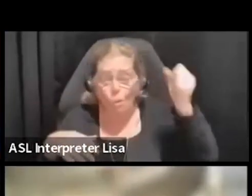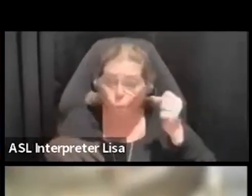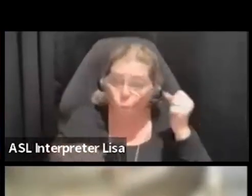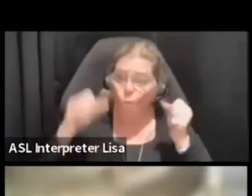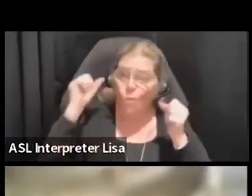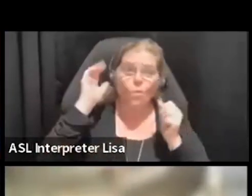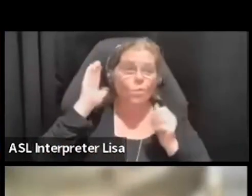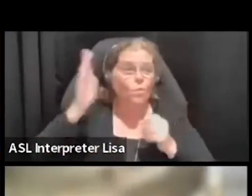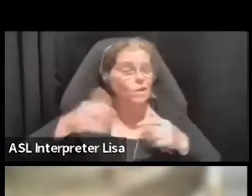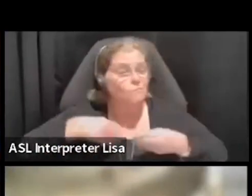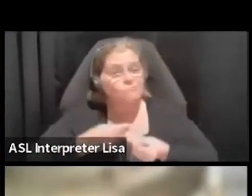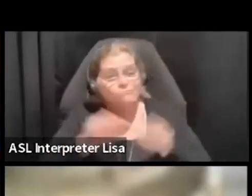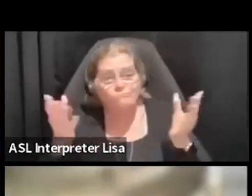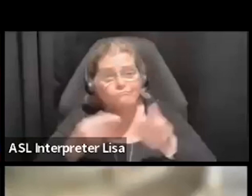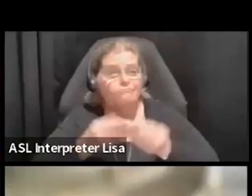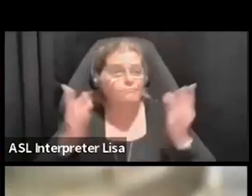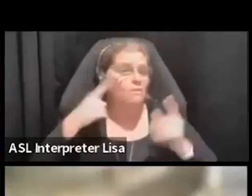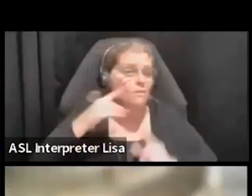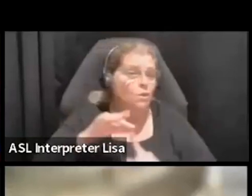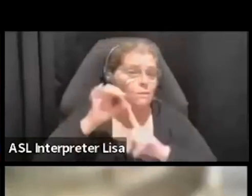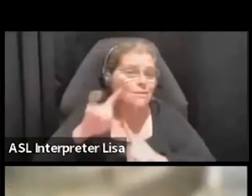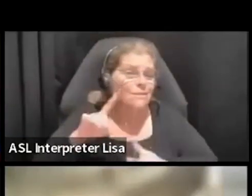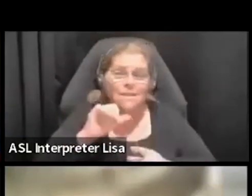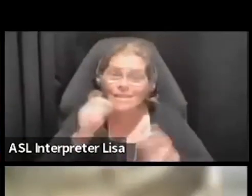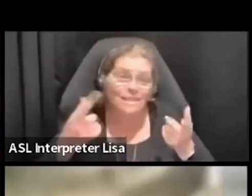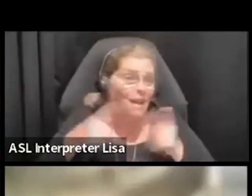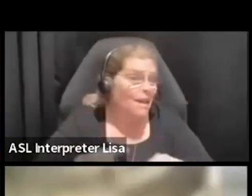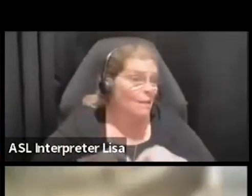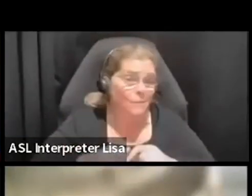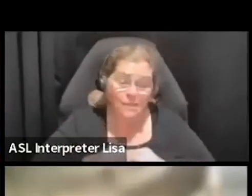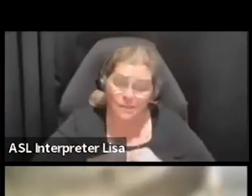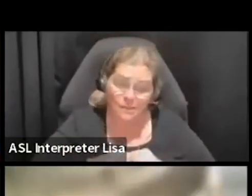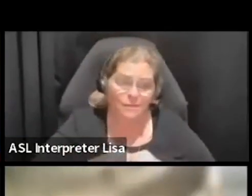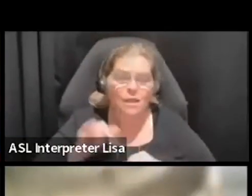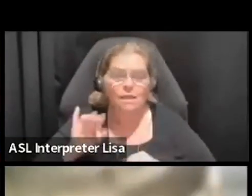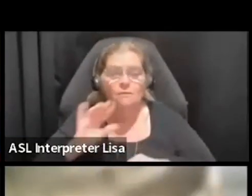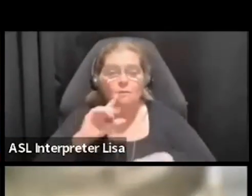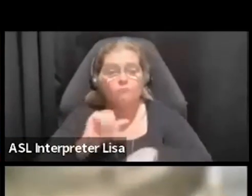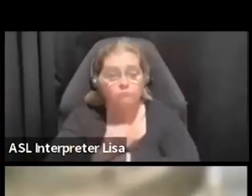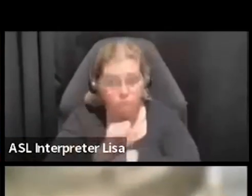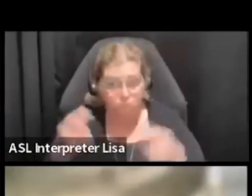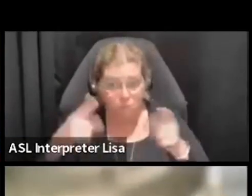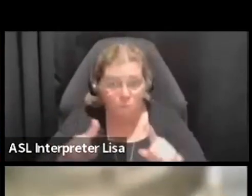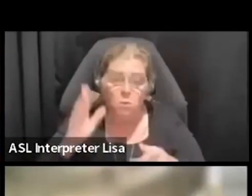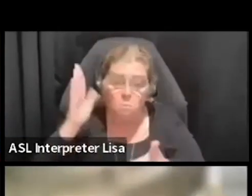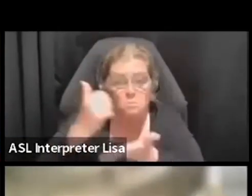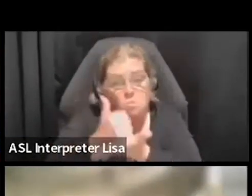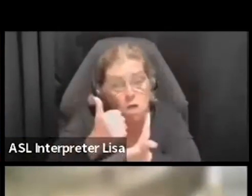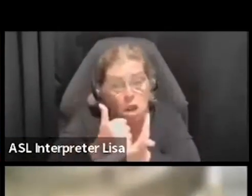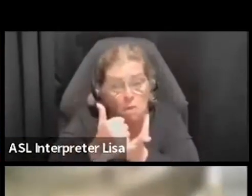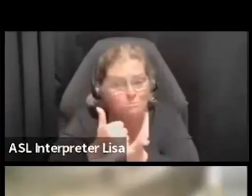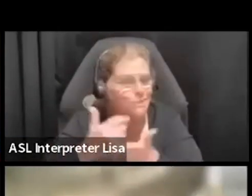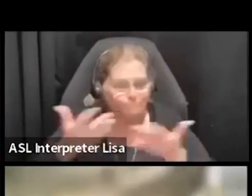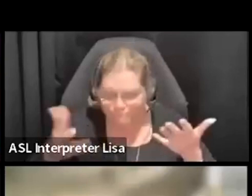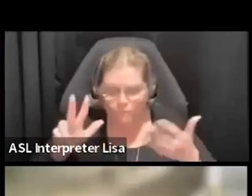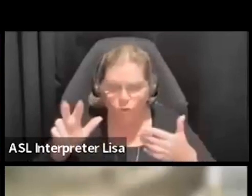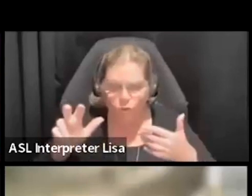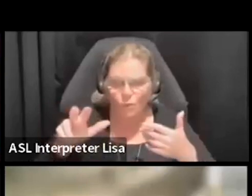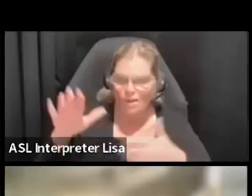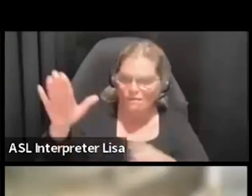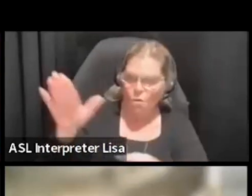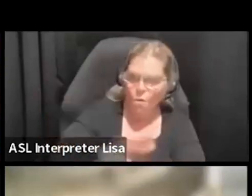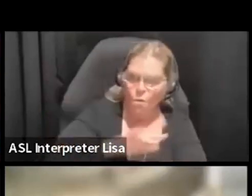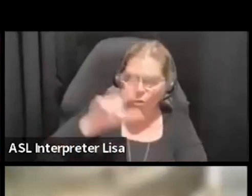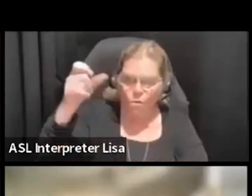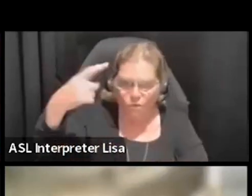to special education. It's not happening. If it did happen, that would help, but it still doesn't solve it. And we have a whole government that needs